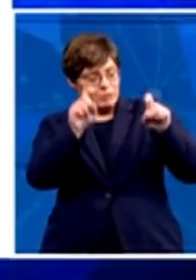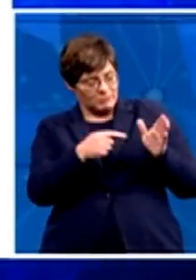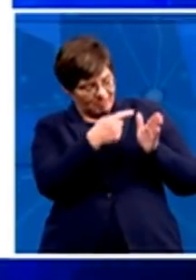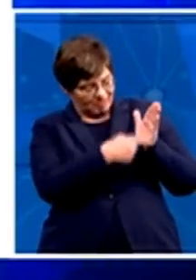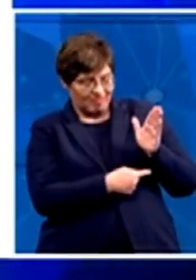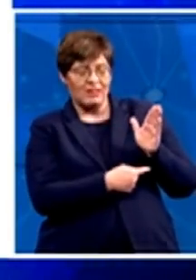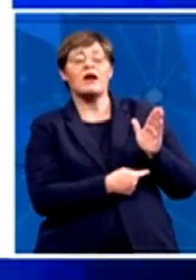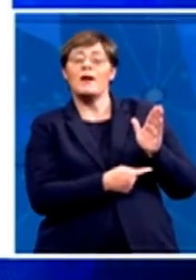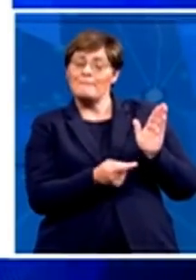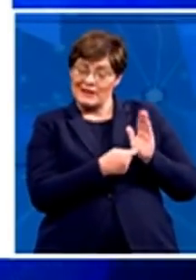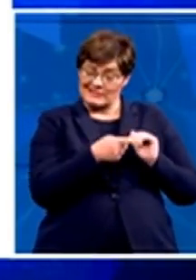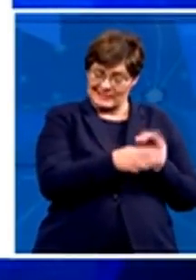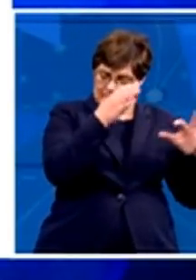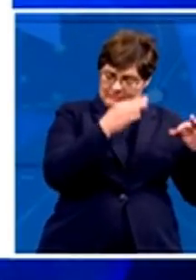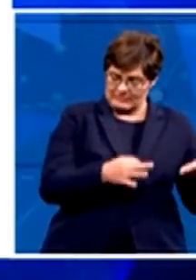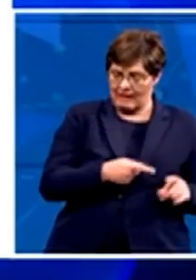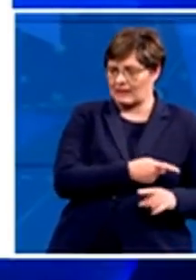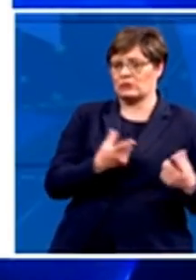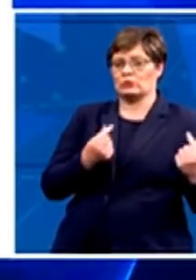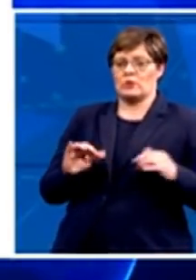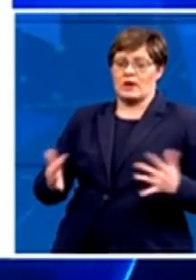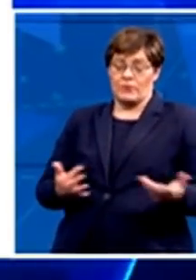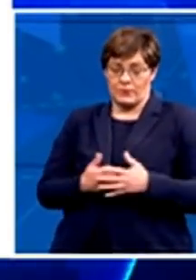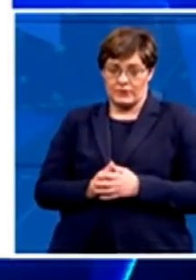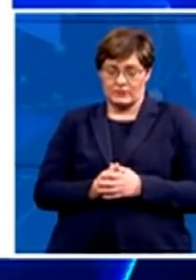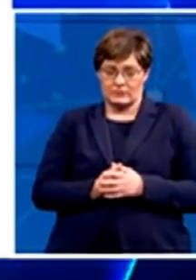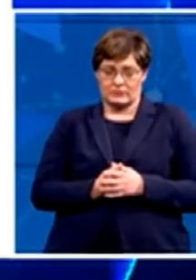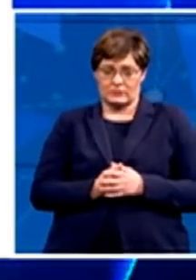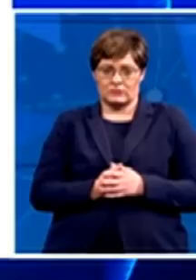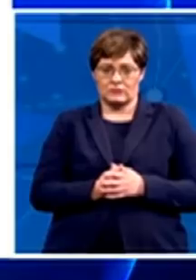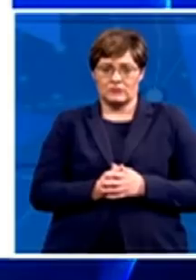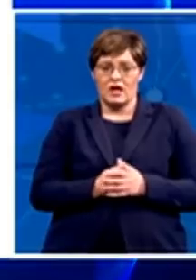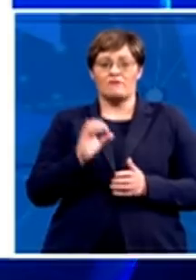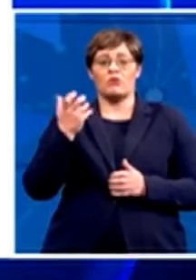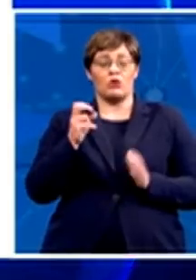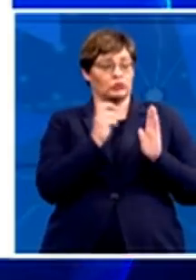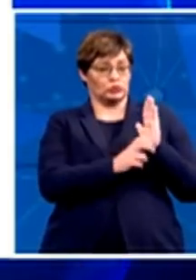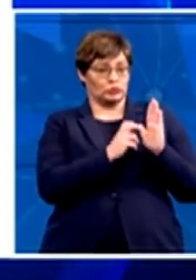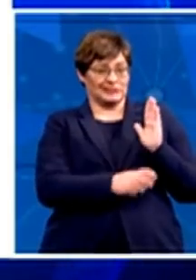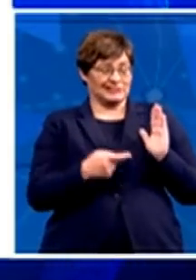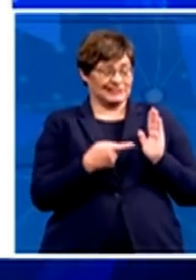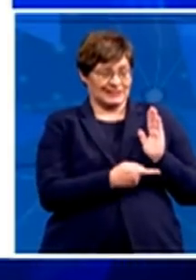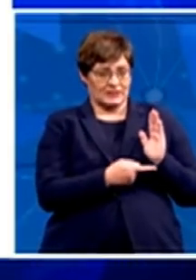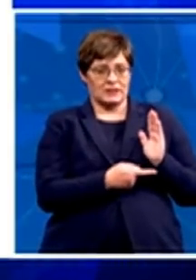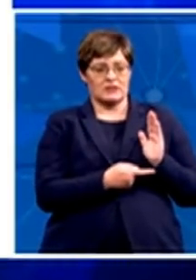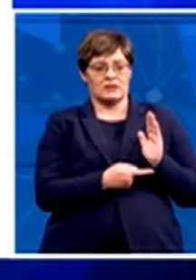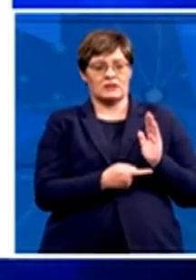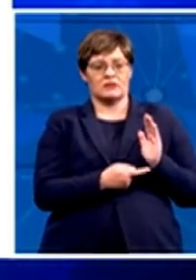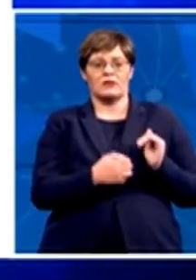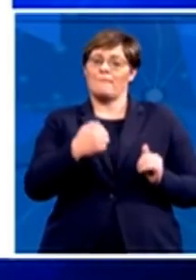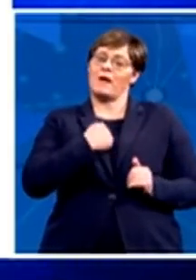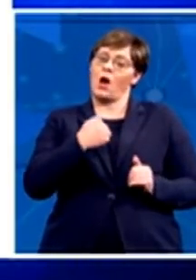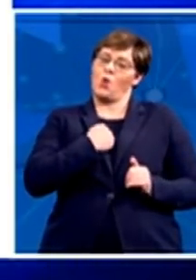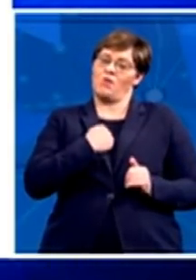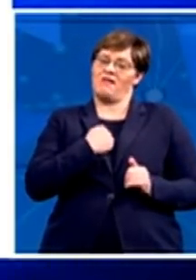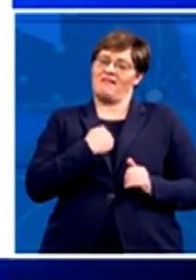committee. I've termed them golden rules, and this is my own term that I've coined. And these